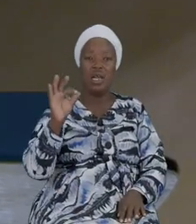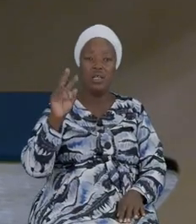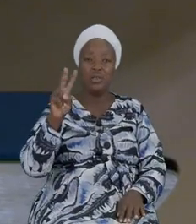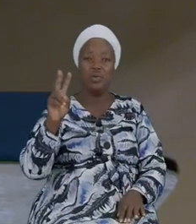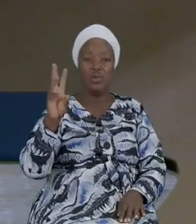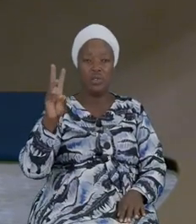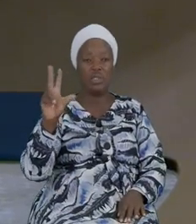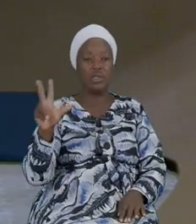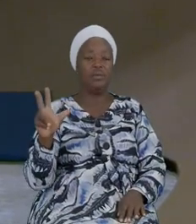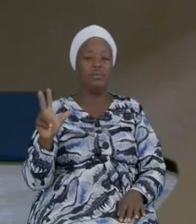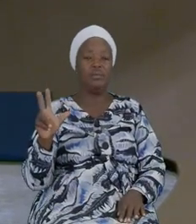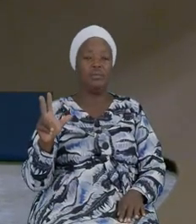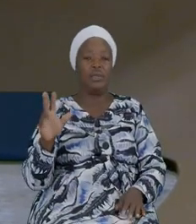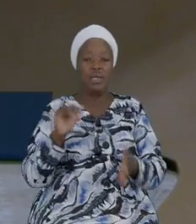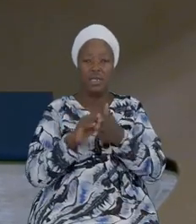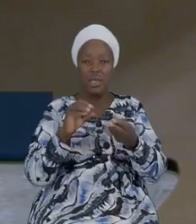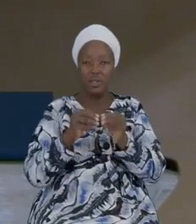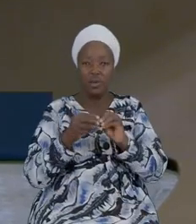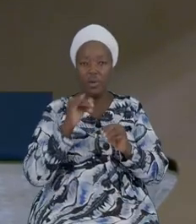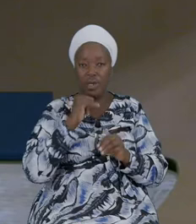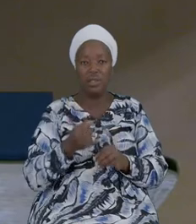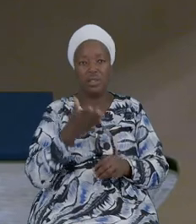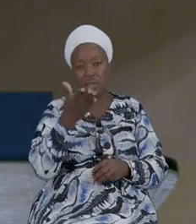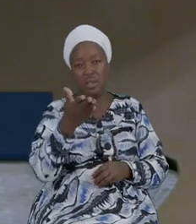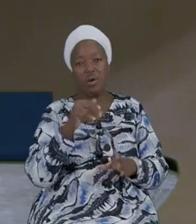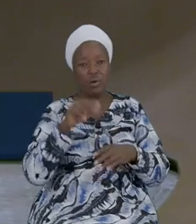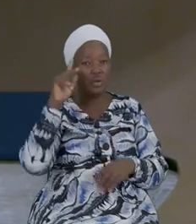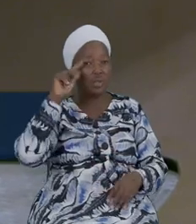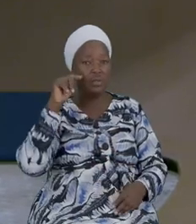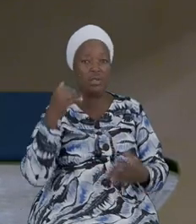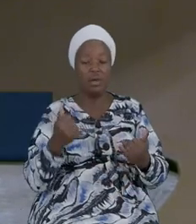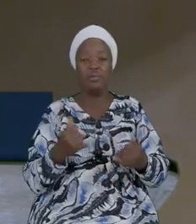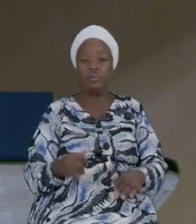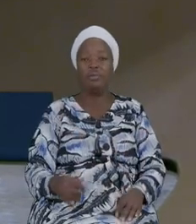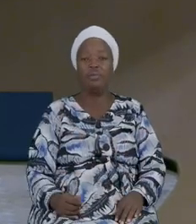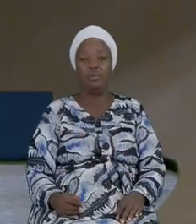+234 915 444 9263. That number is displayed on the screen right now.